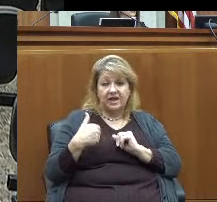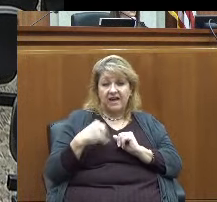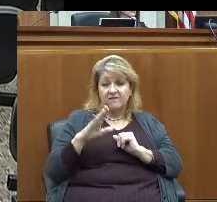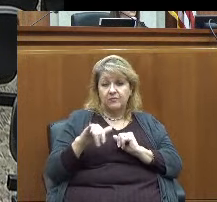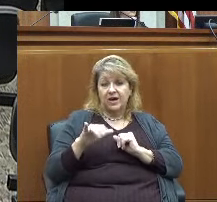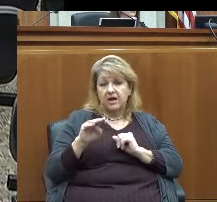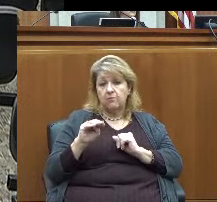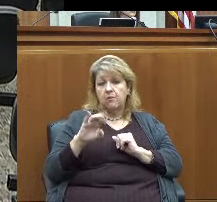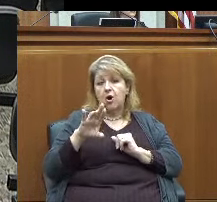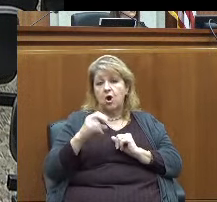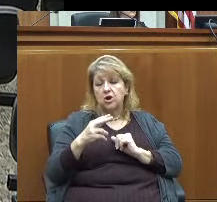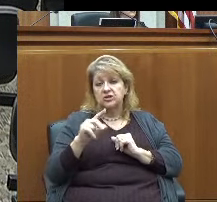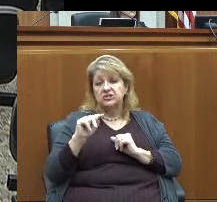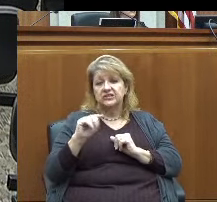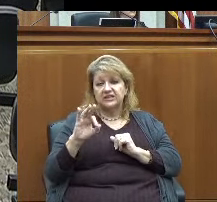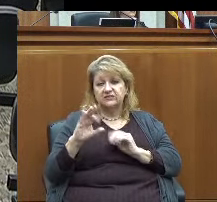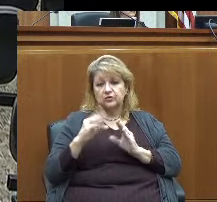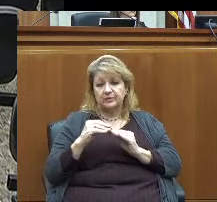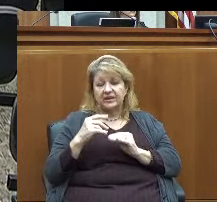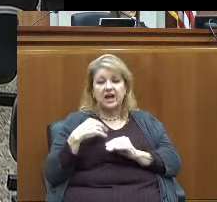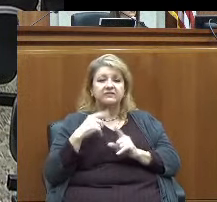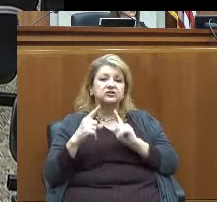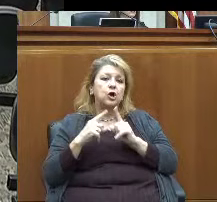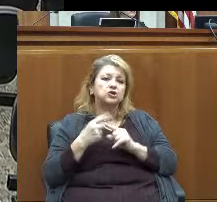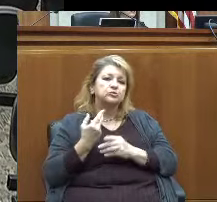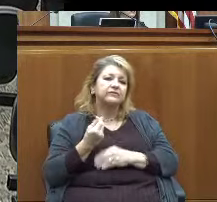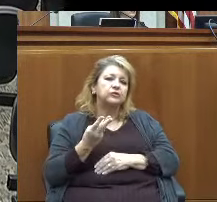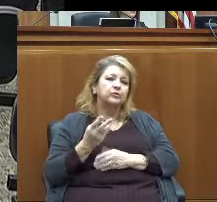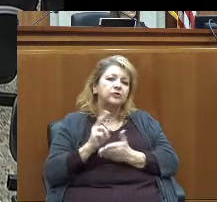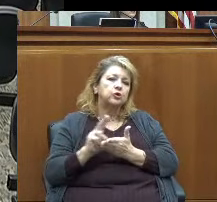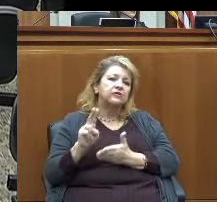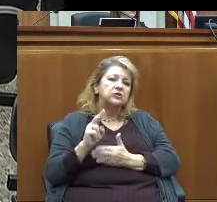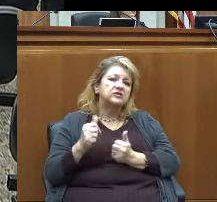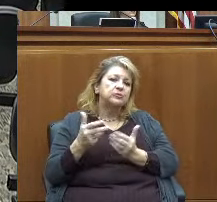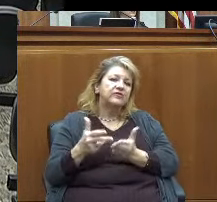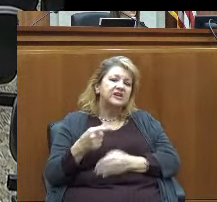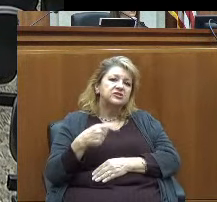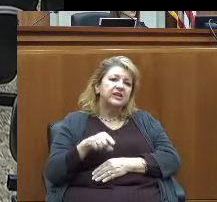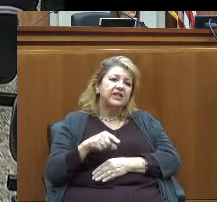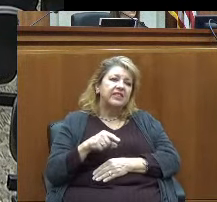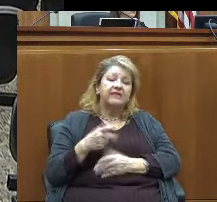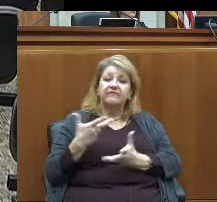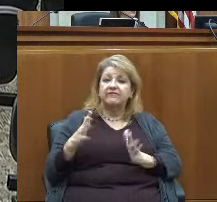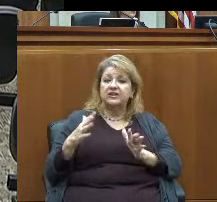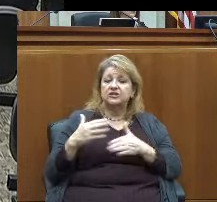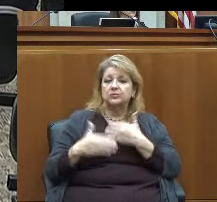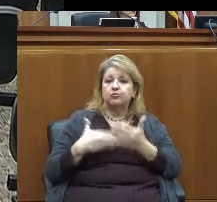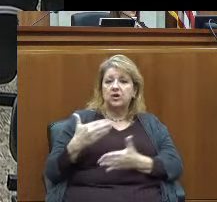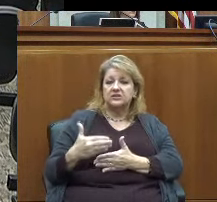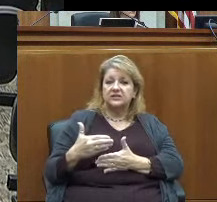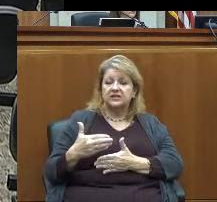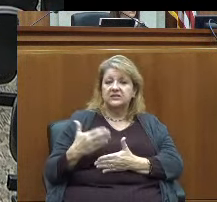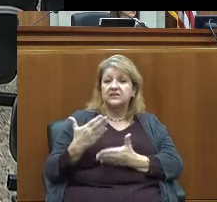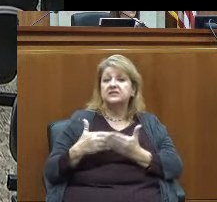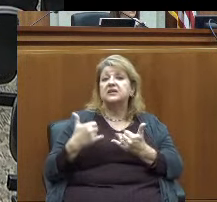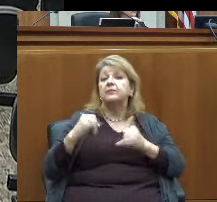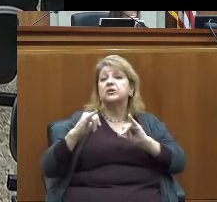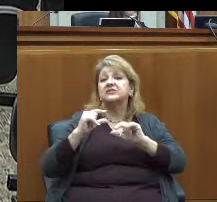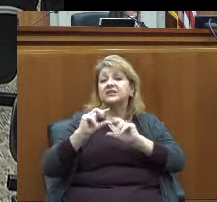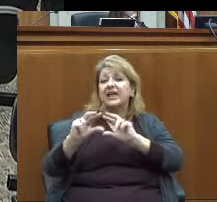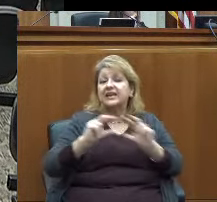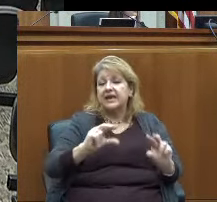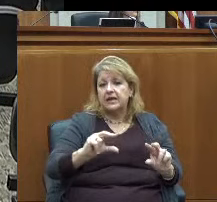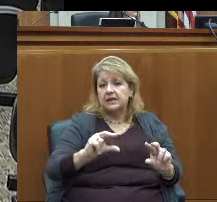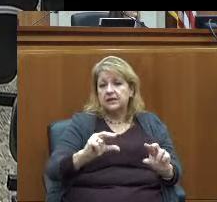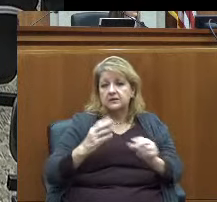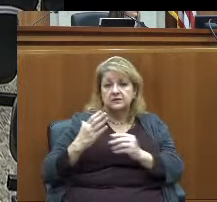March task force meeting. I've talked to a few university providers already, and they have finished the process where some are still allocating. So we